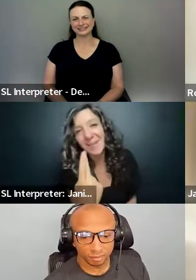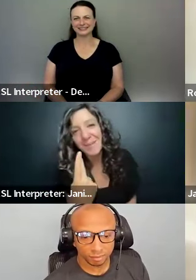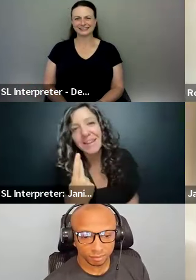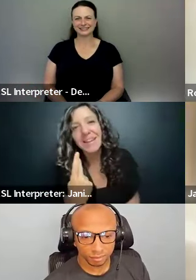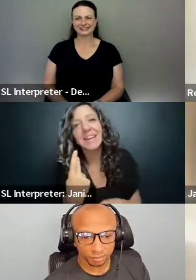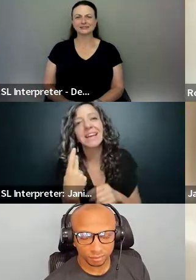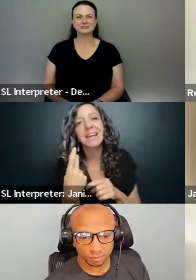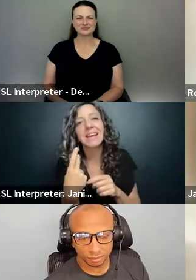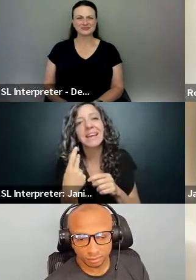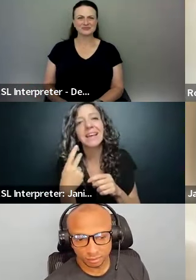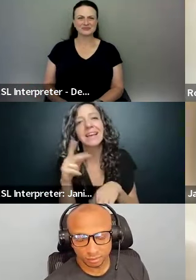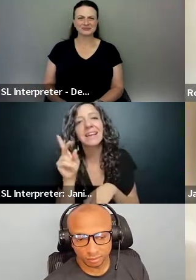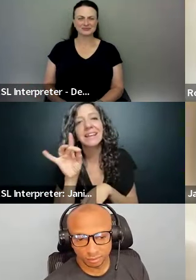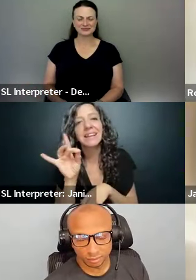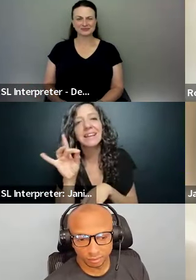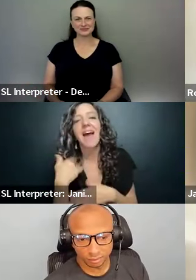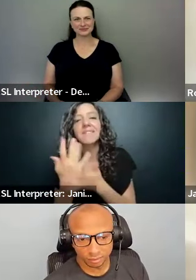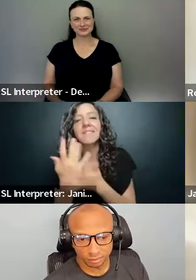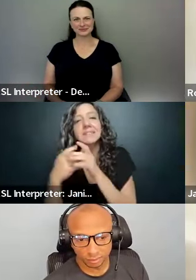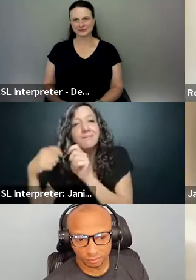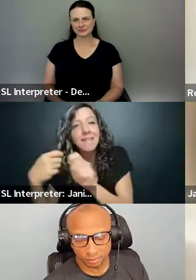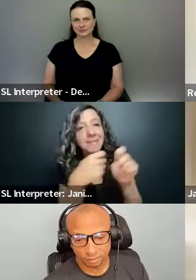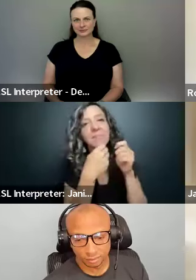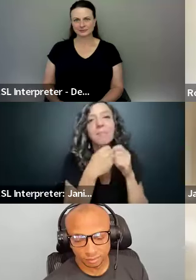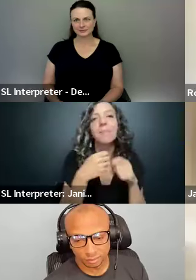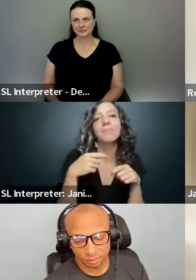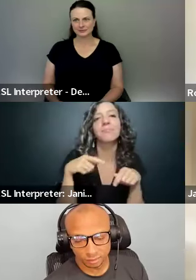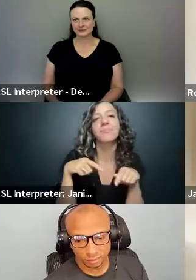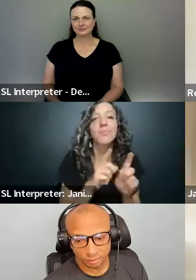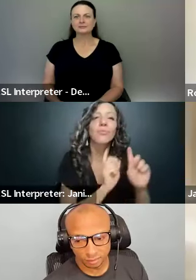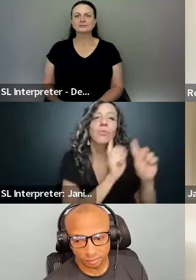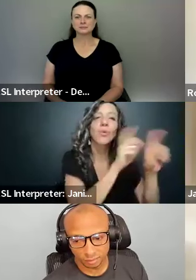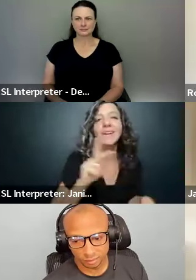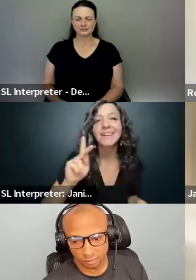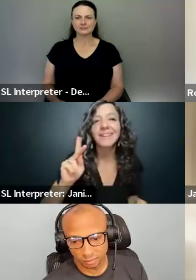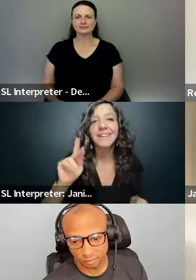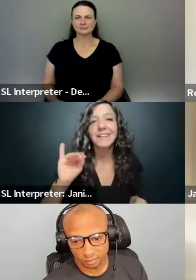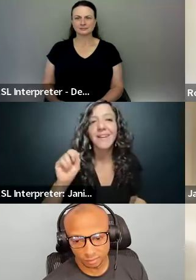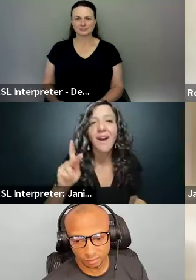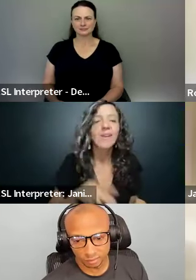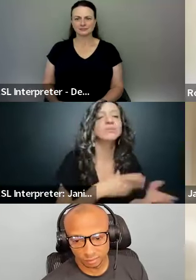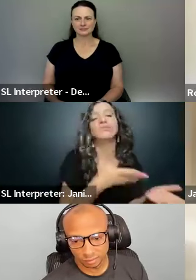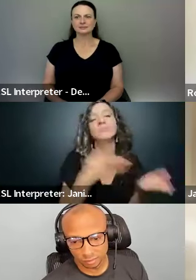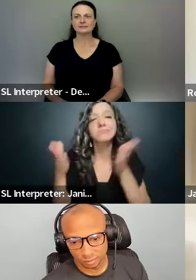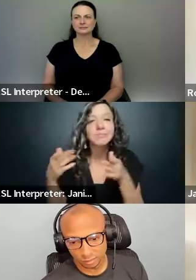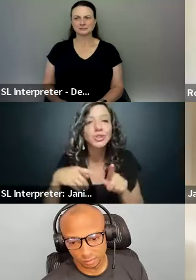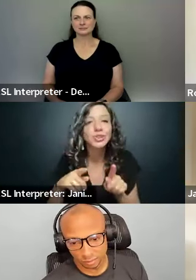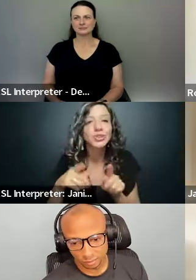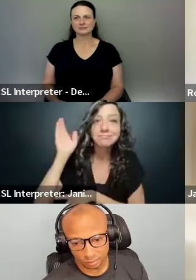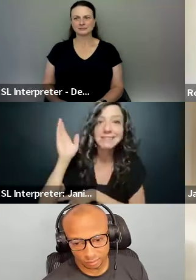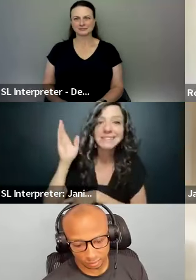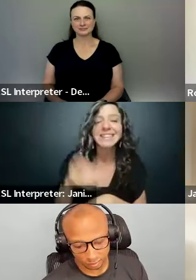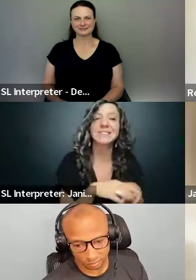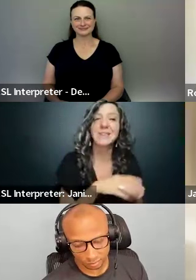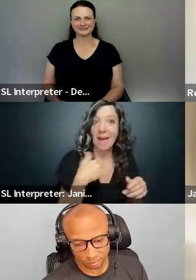did several recordings while we're at the kiosk speaking. And so just like little snippets, right? And then we had like all